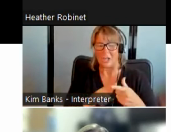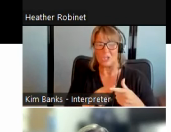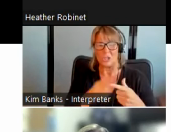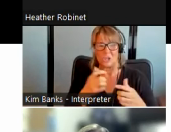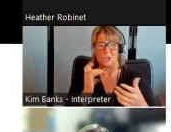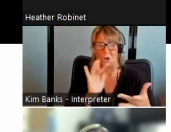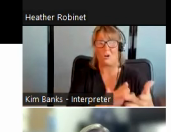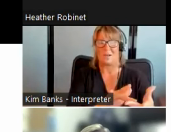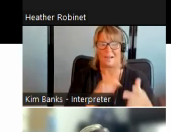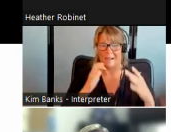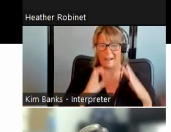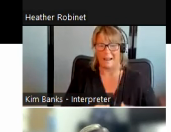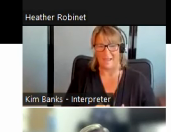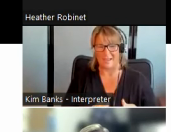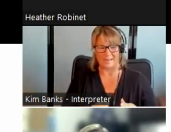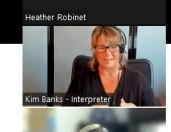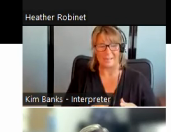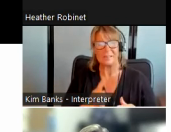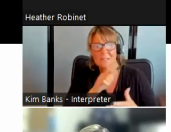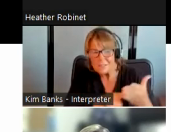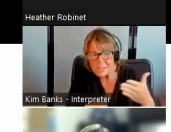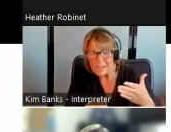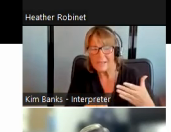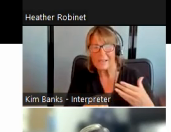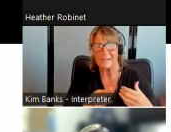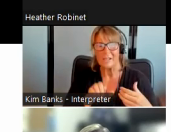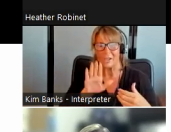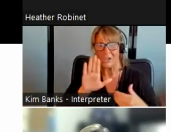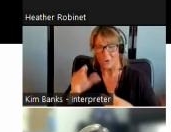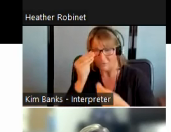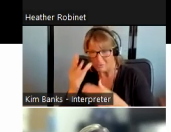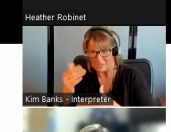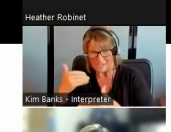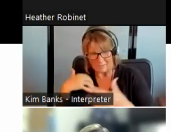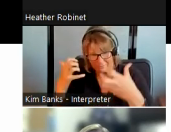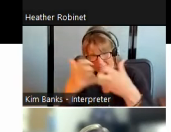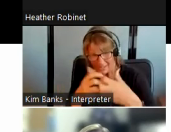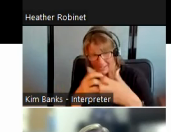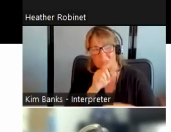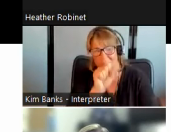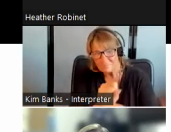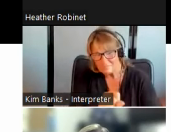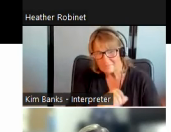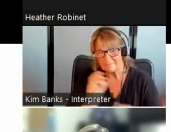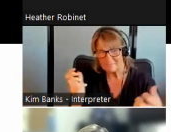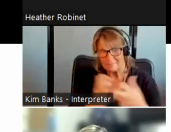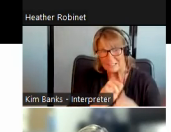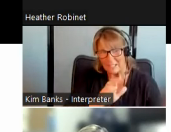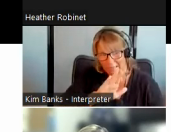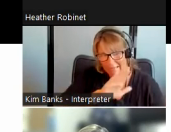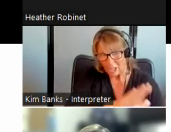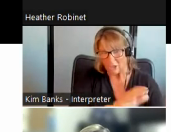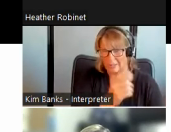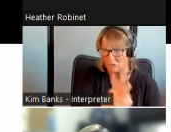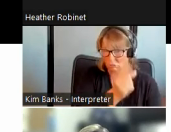with the client to ensure that the information you have on your participant registration form is in fact the